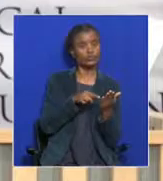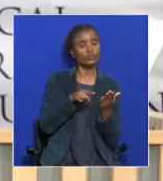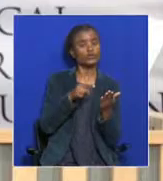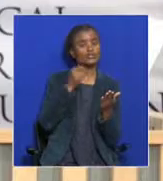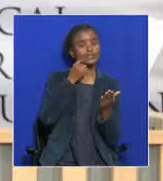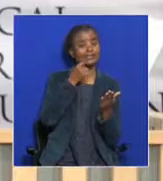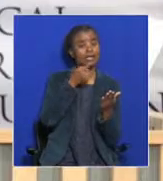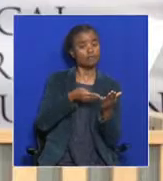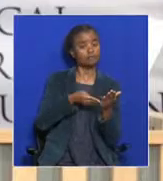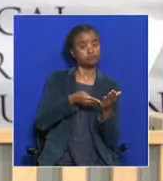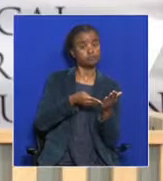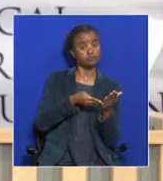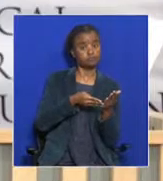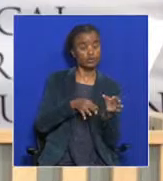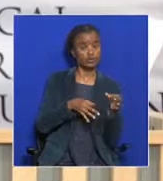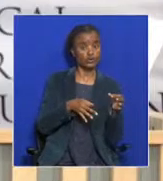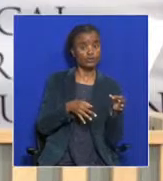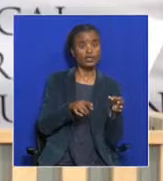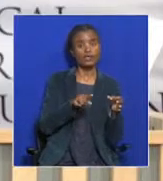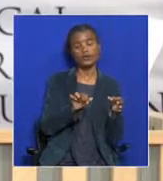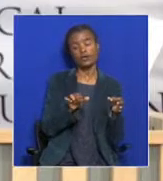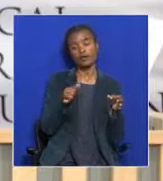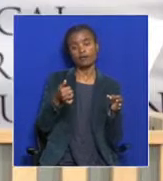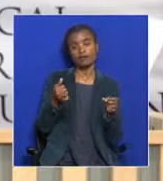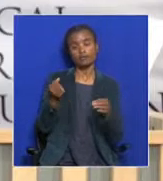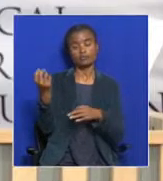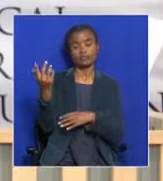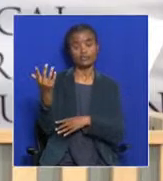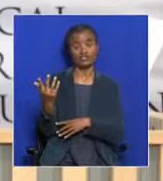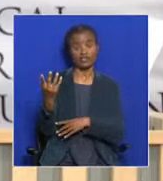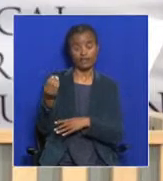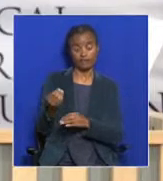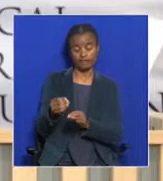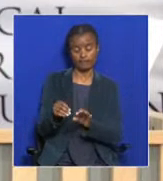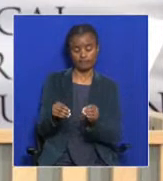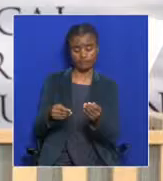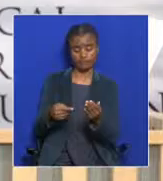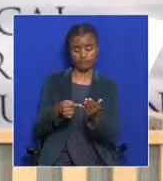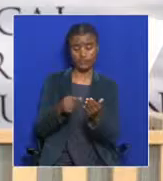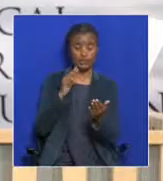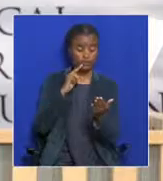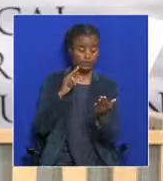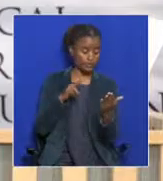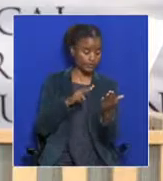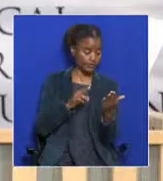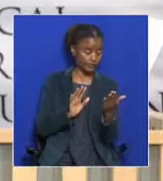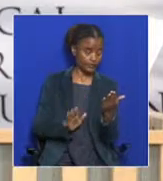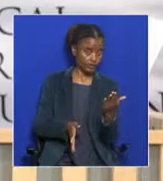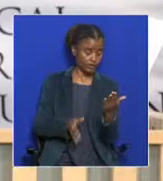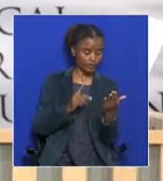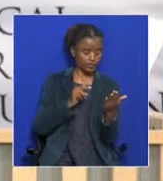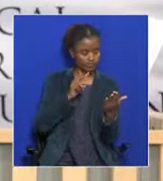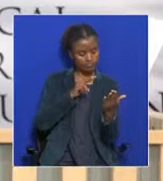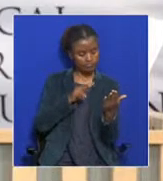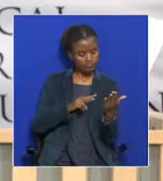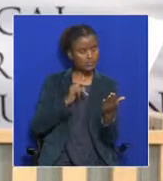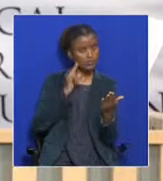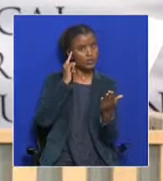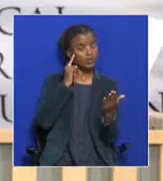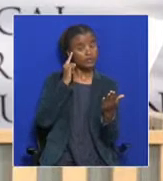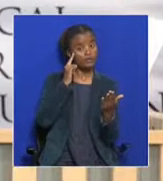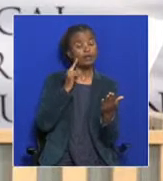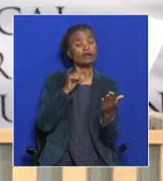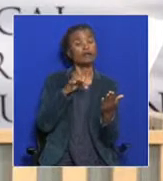have another presentation. We have had sight of that presentation, we have considered it, and the exercise we are